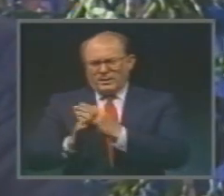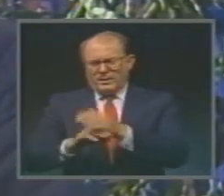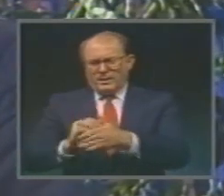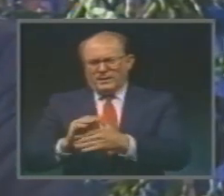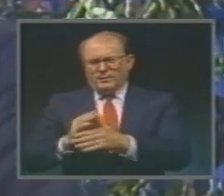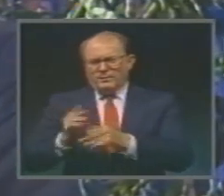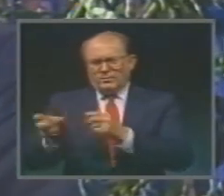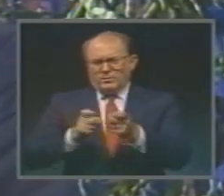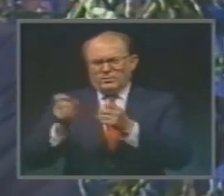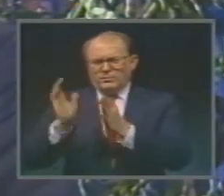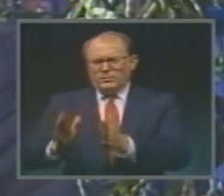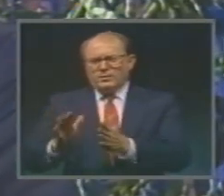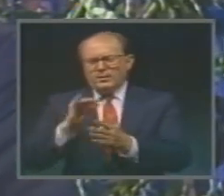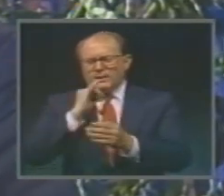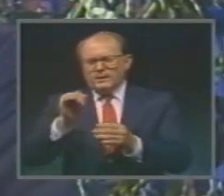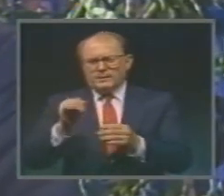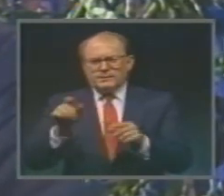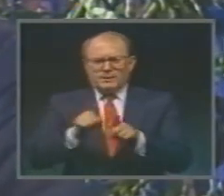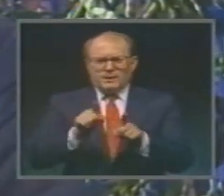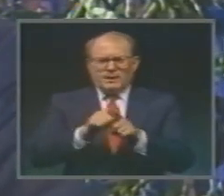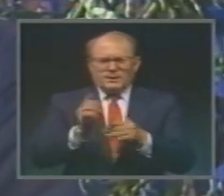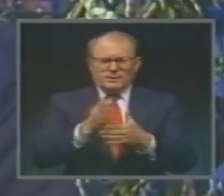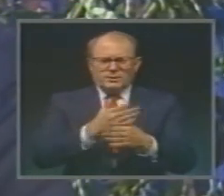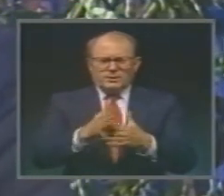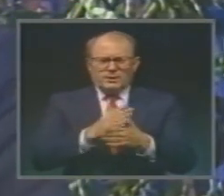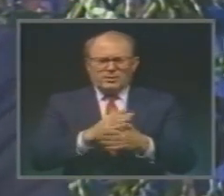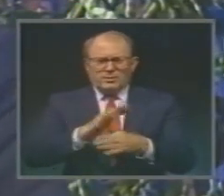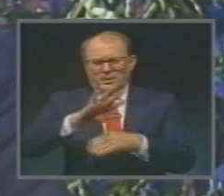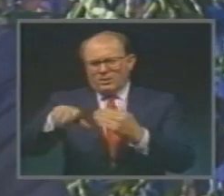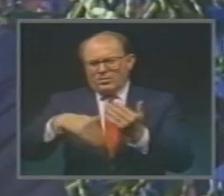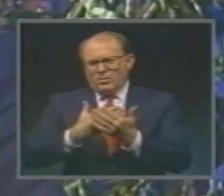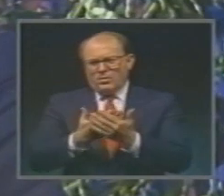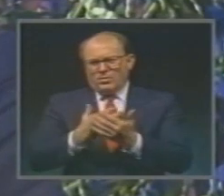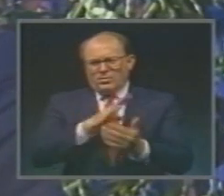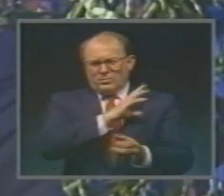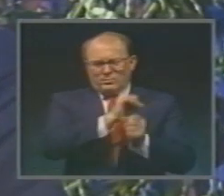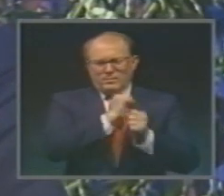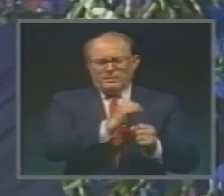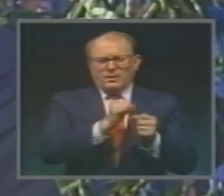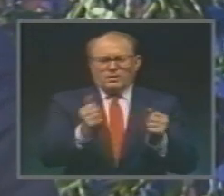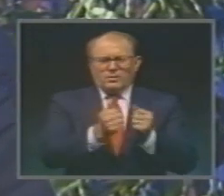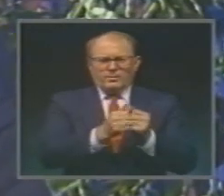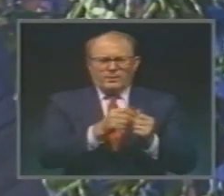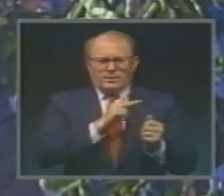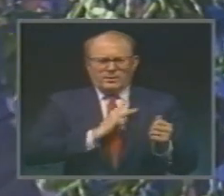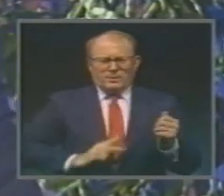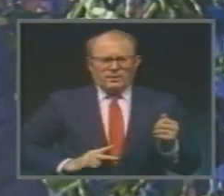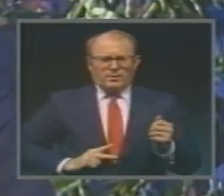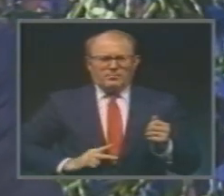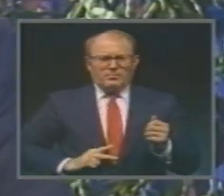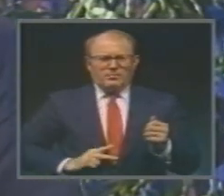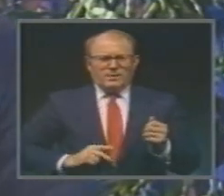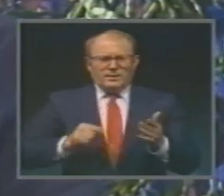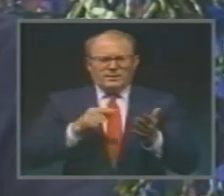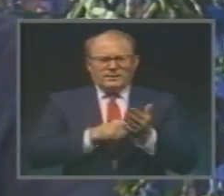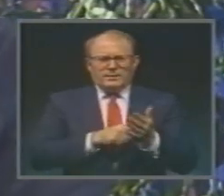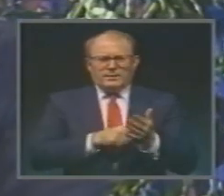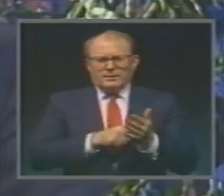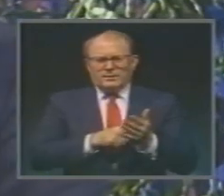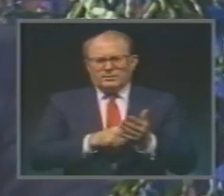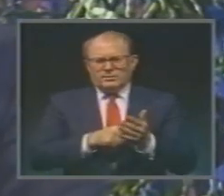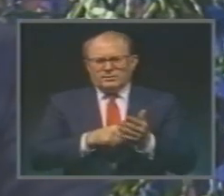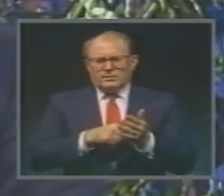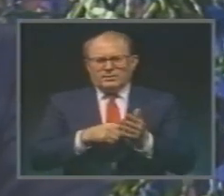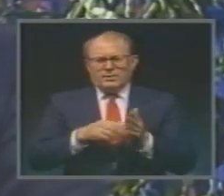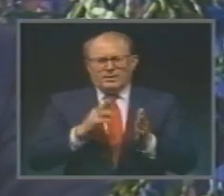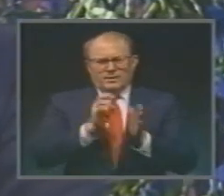the same as sharing his political and military power. This role of co-regent was usually